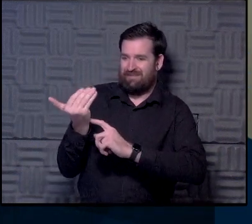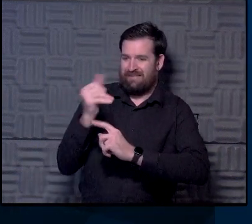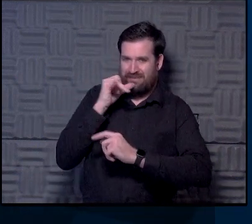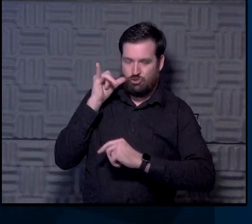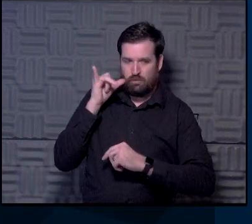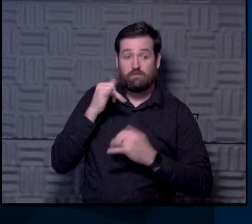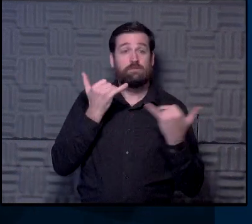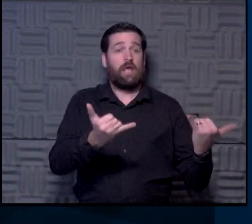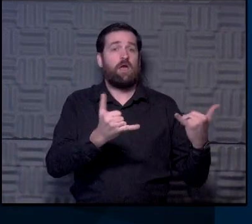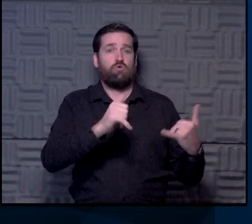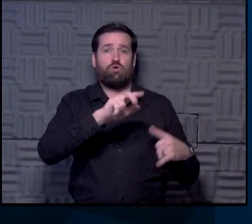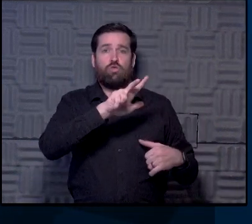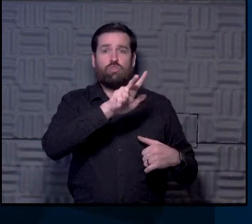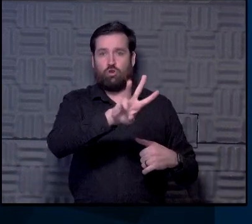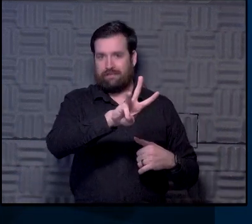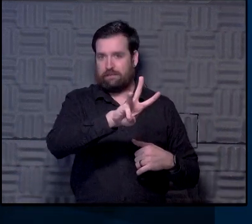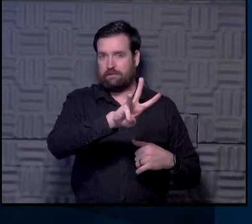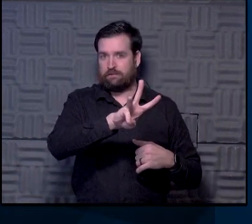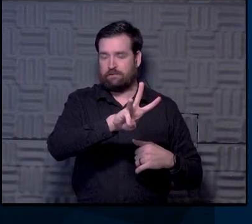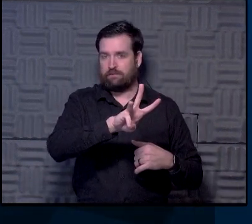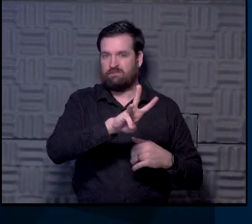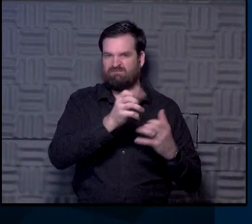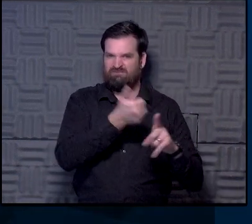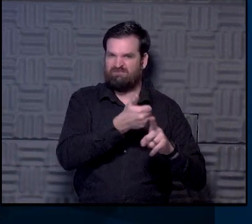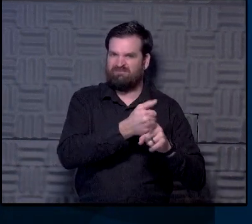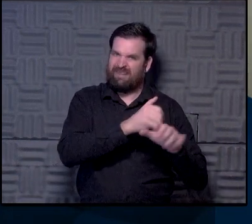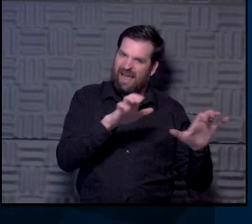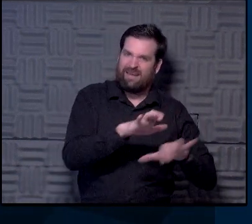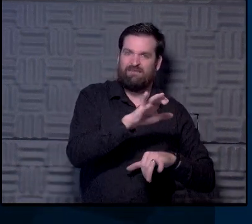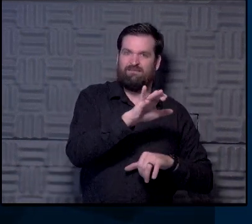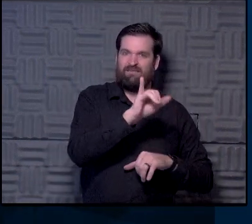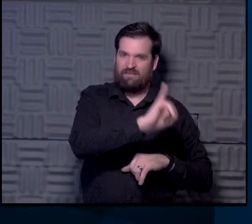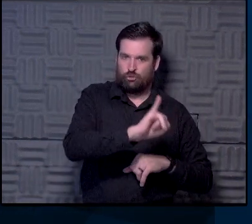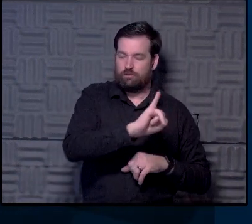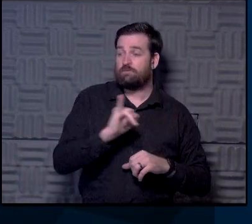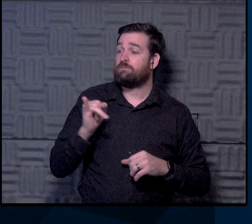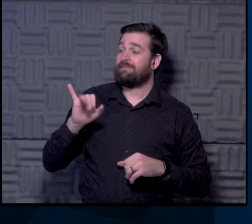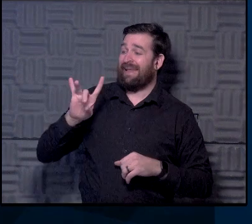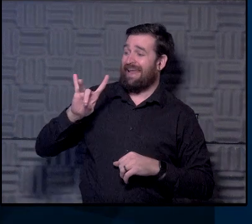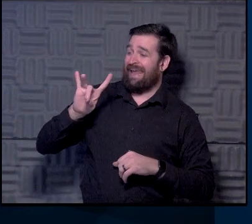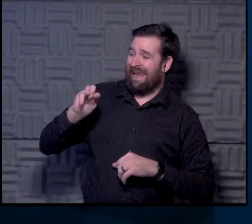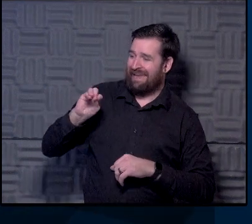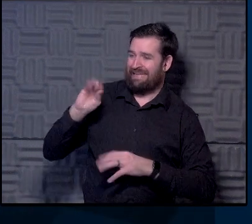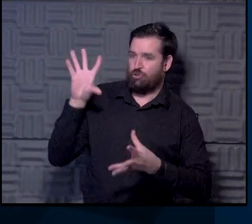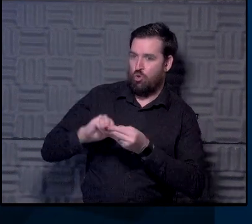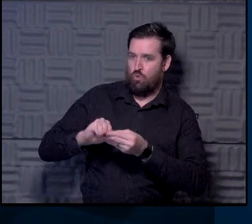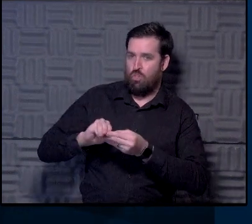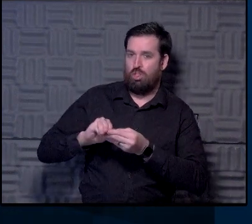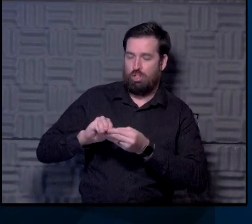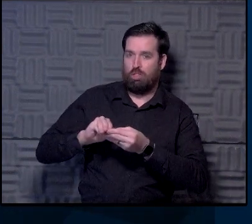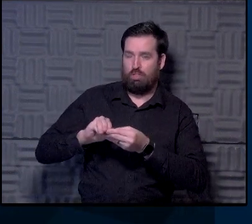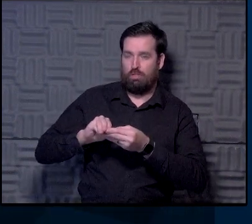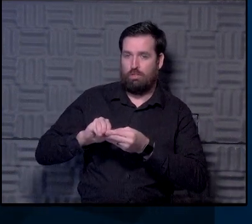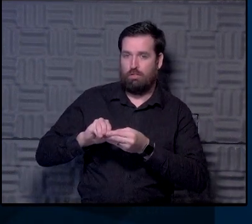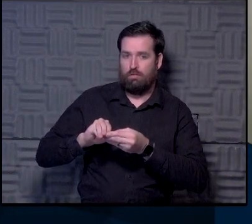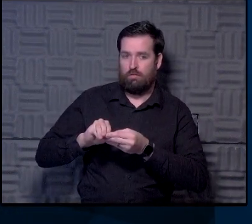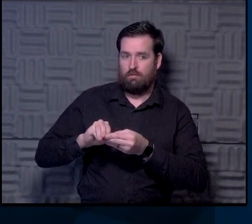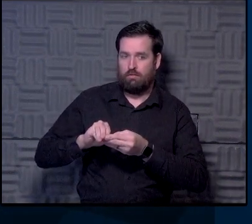yesterday. Right now, we have 36 in the hospital that are active infection. We have 80 total acute infections right